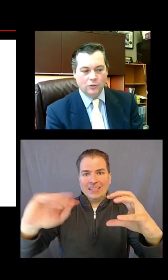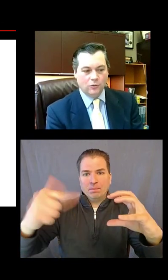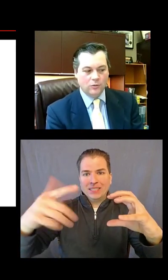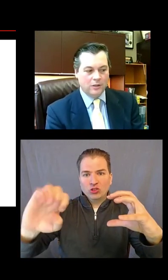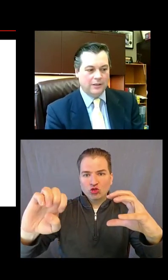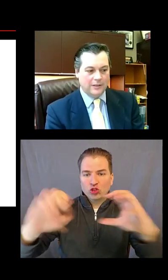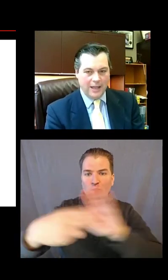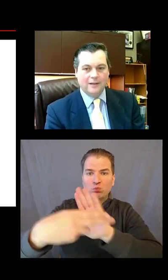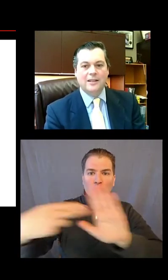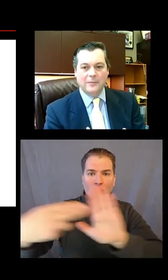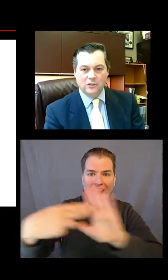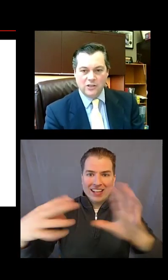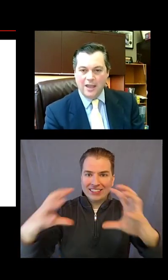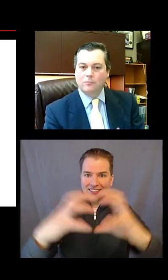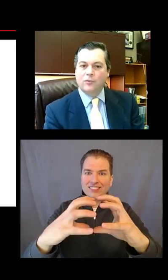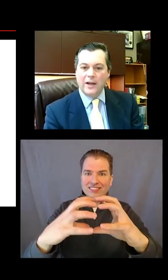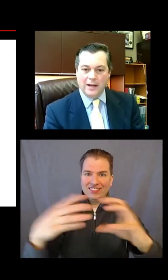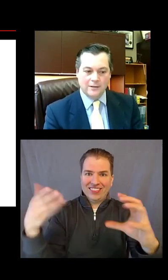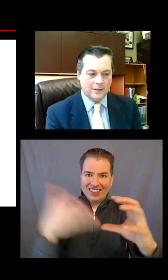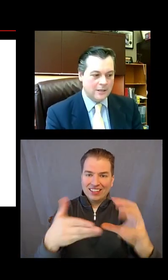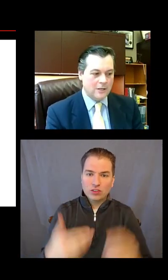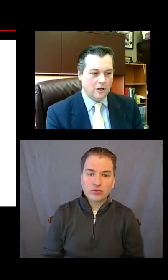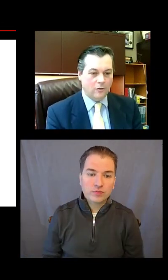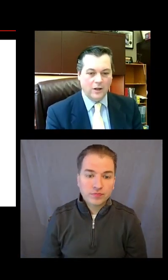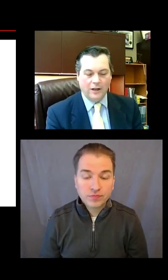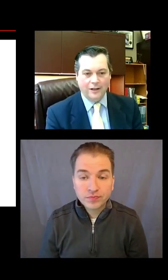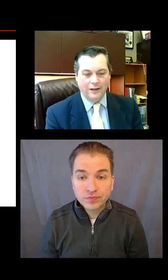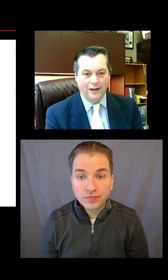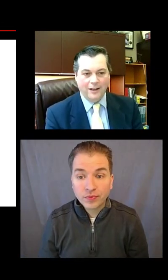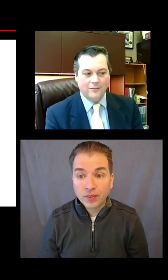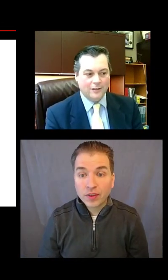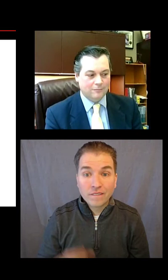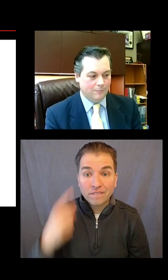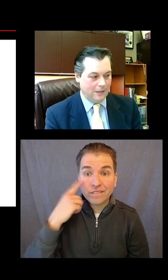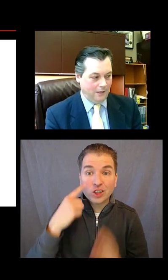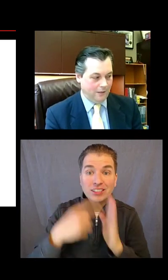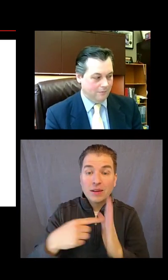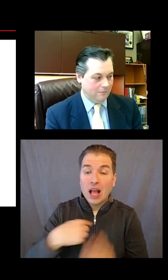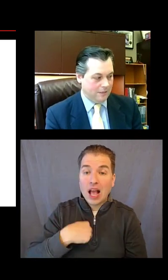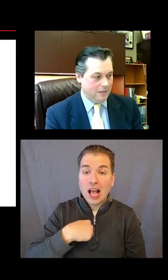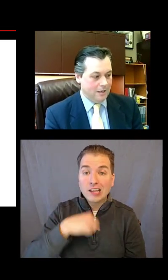tied to that image, that brand. I have a